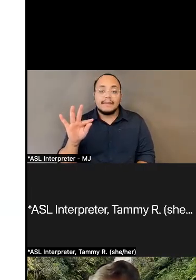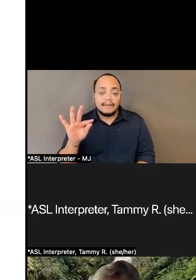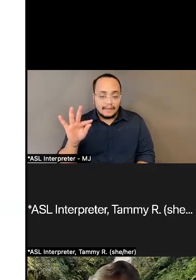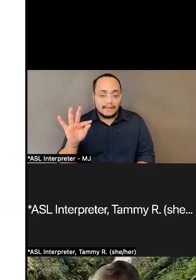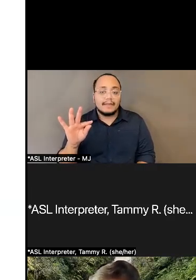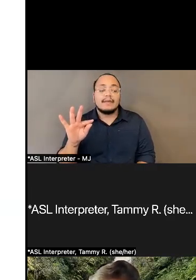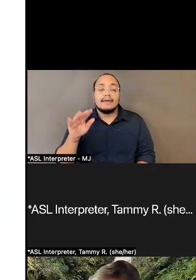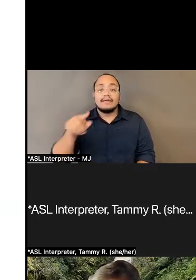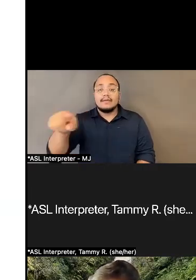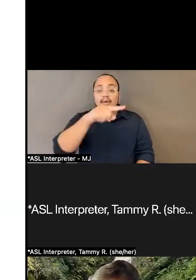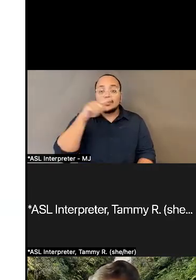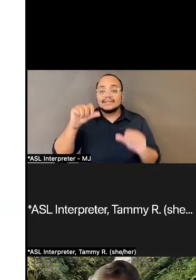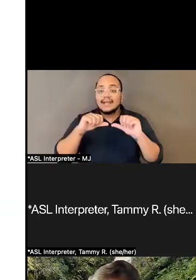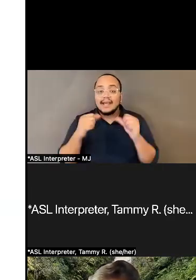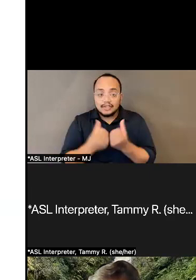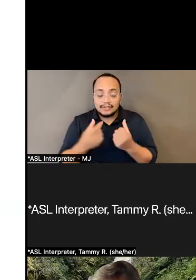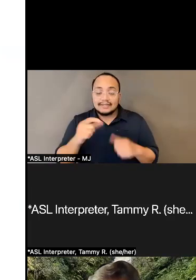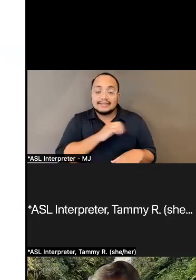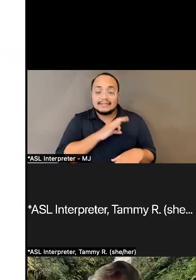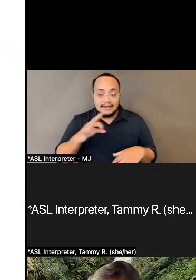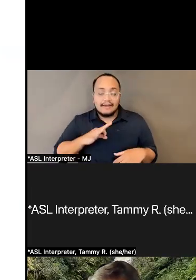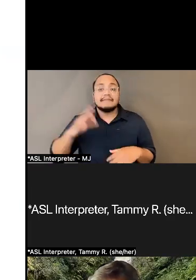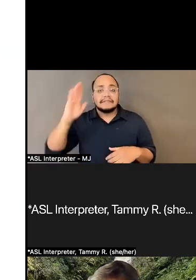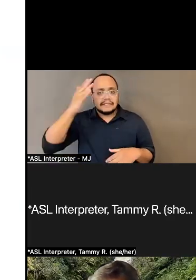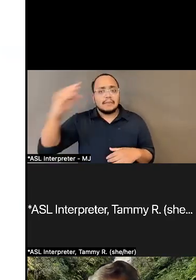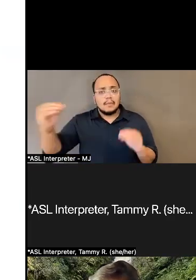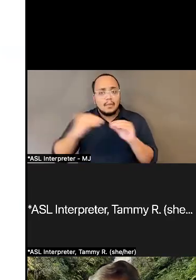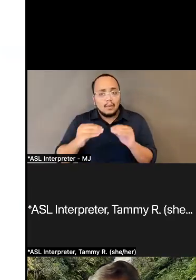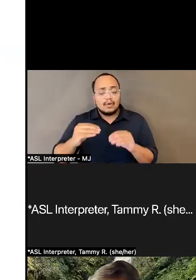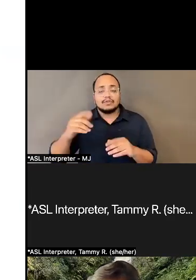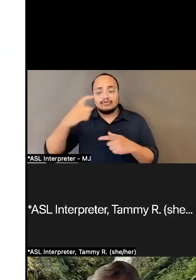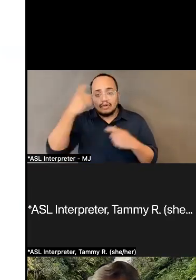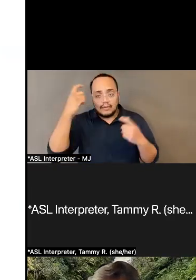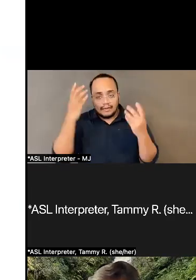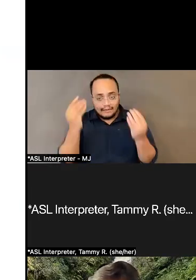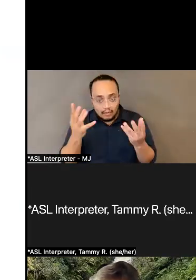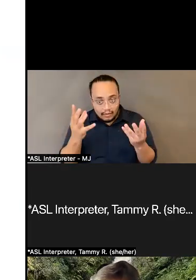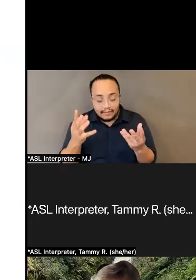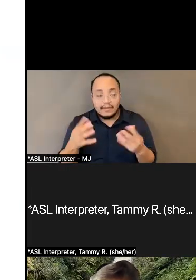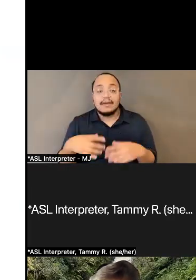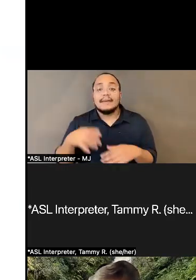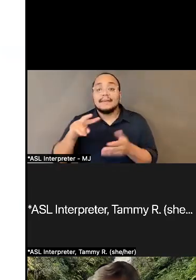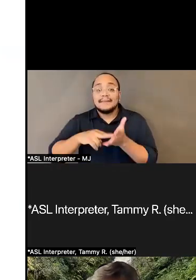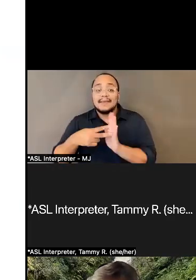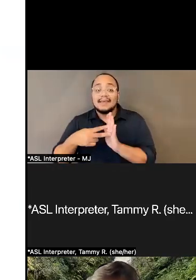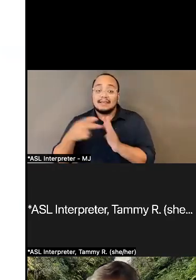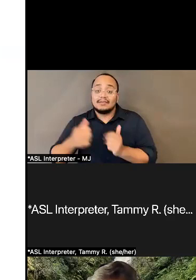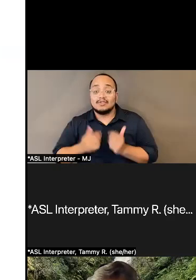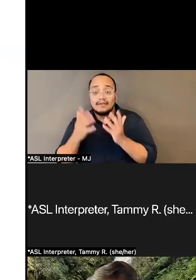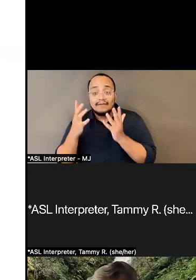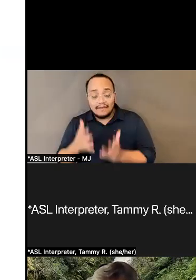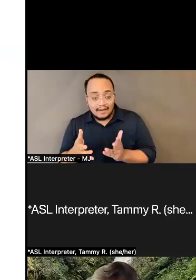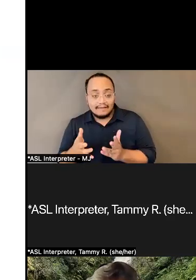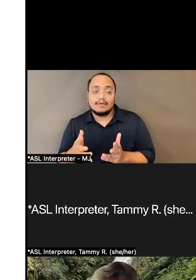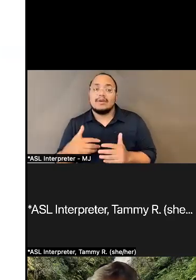agency's staff were more trauma-informed had greater improvements at both 6 and